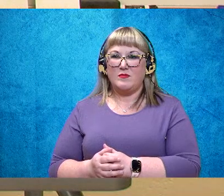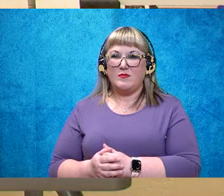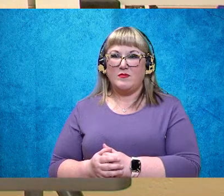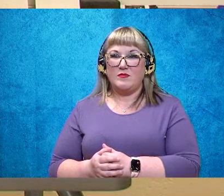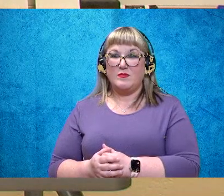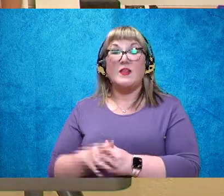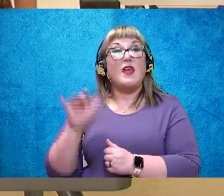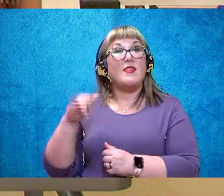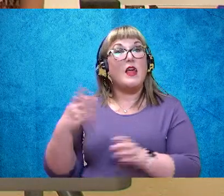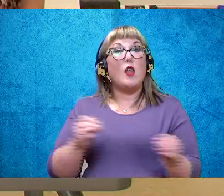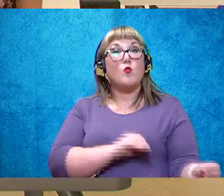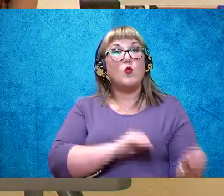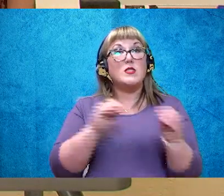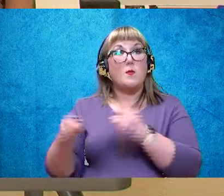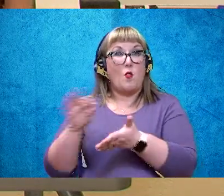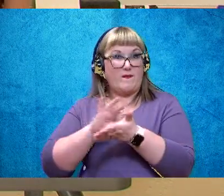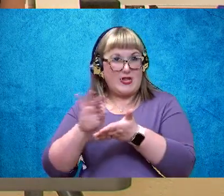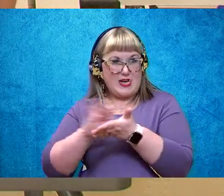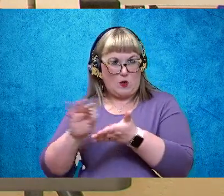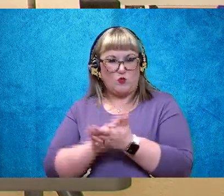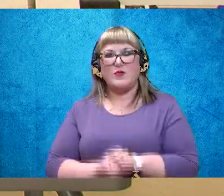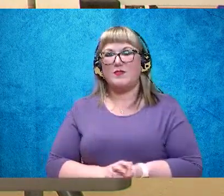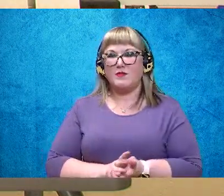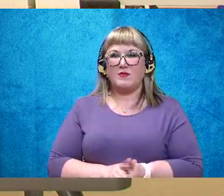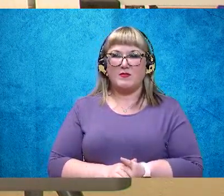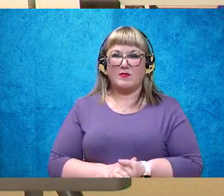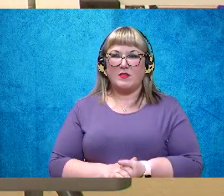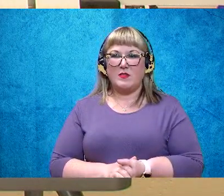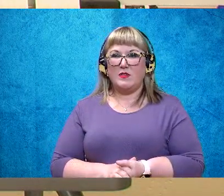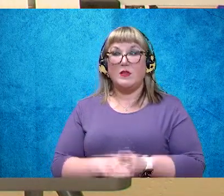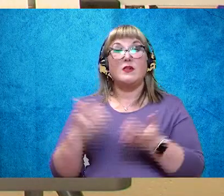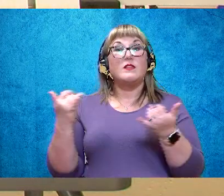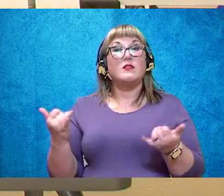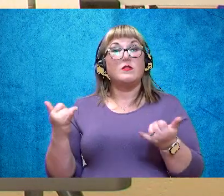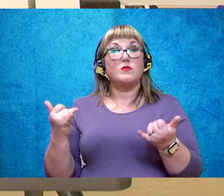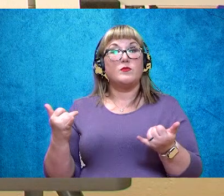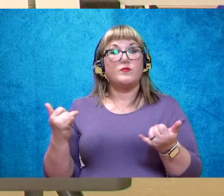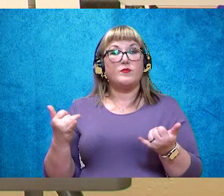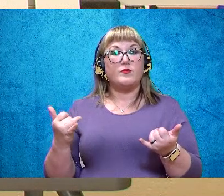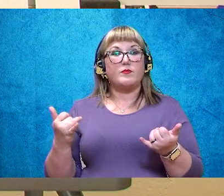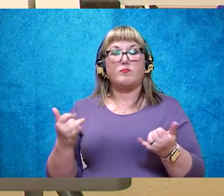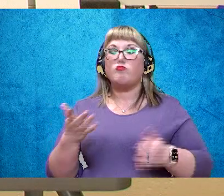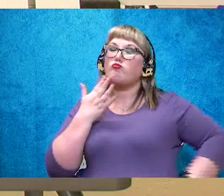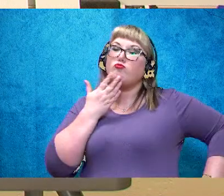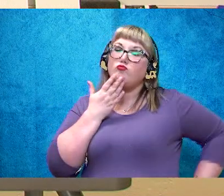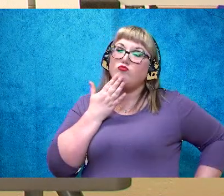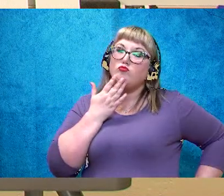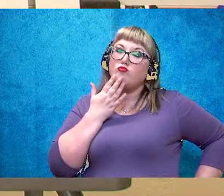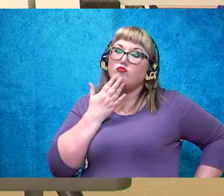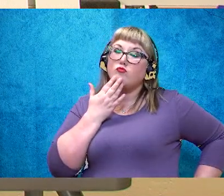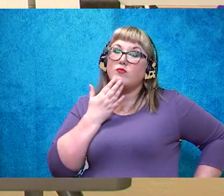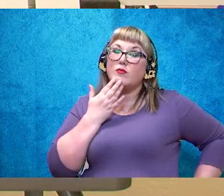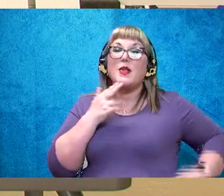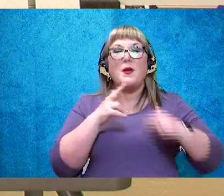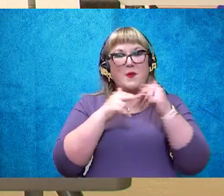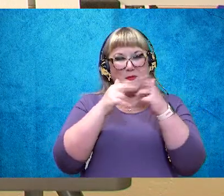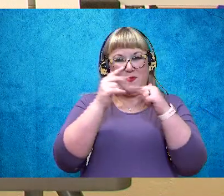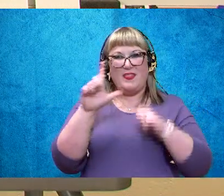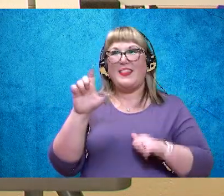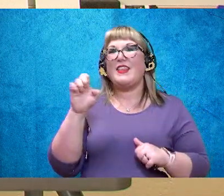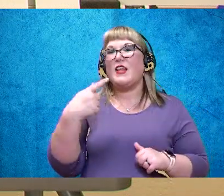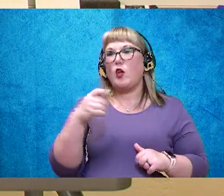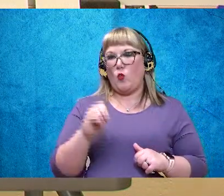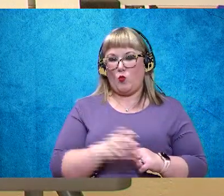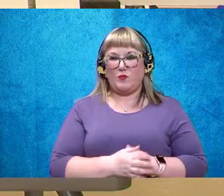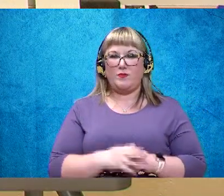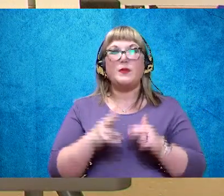us moving the objects while we count. Now let's get out my Legos. Who wants to count Legos